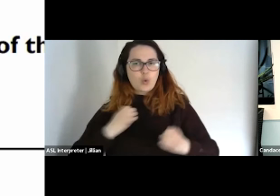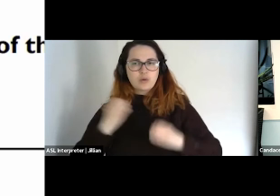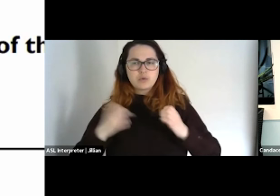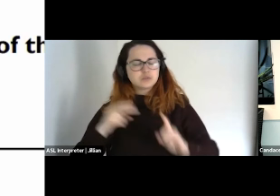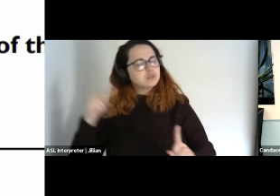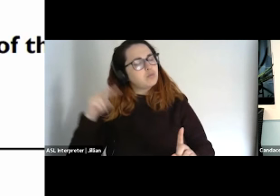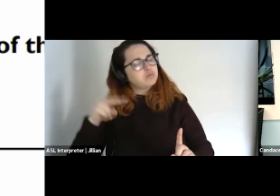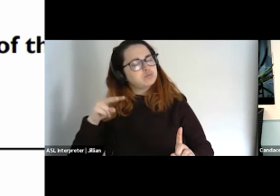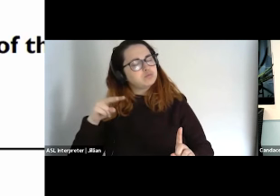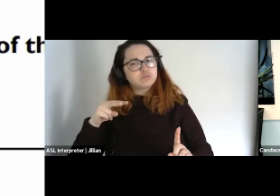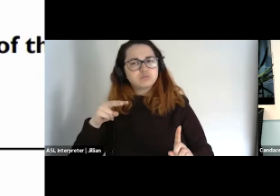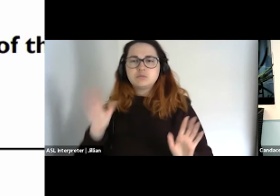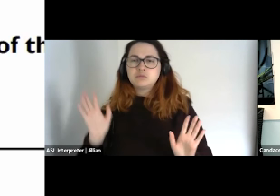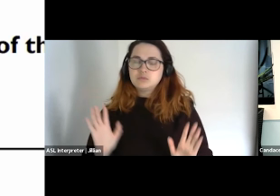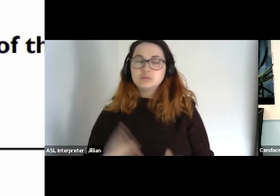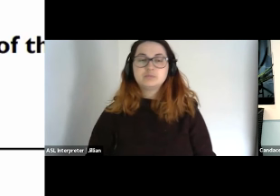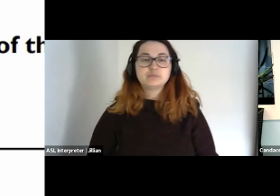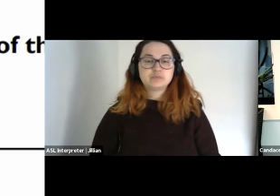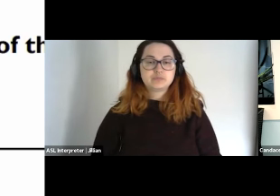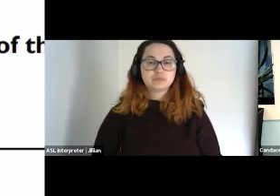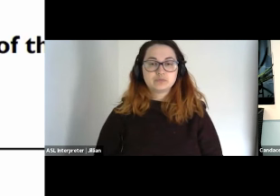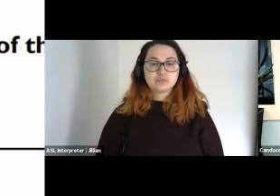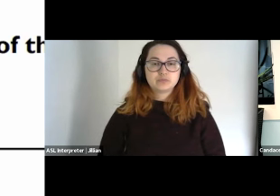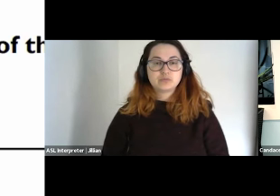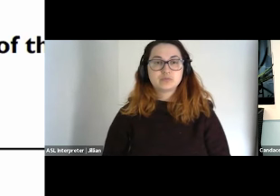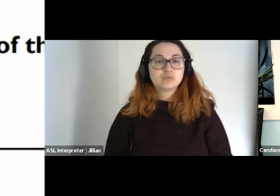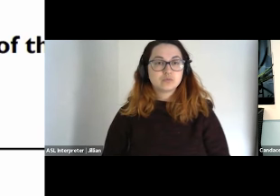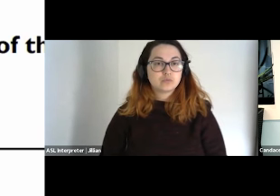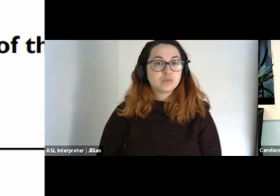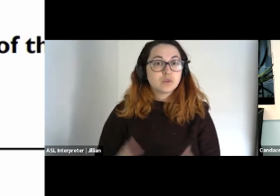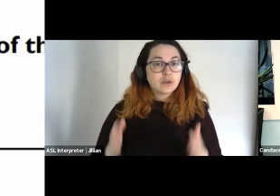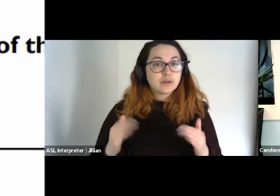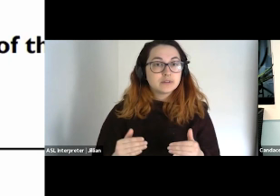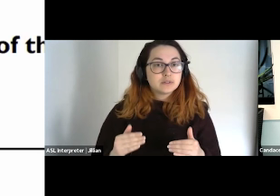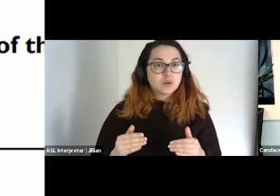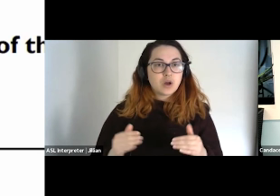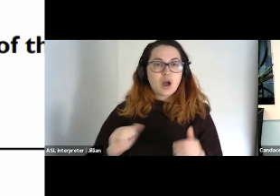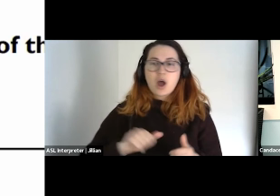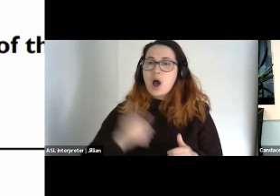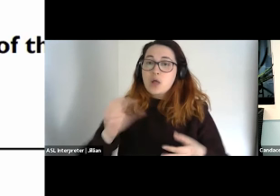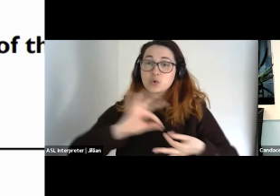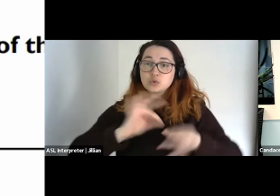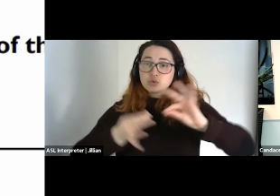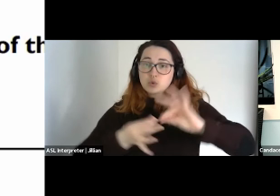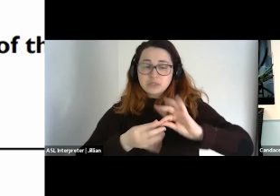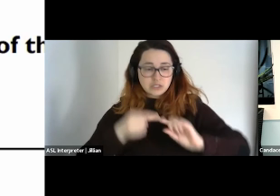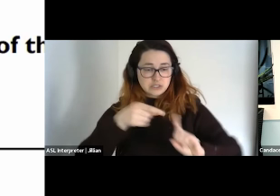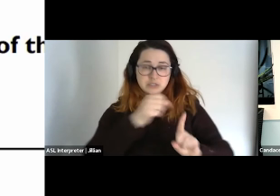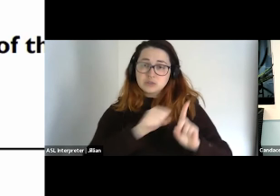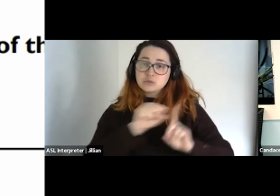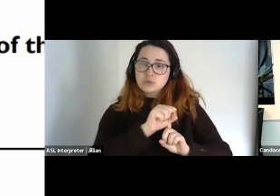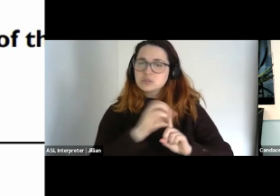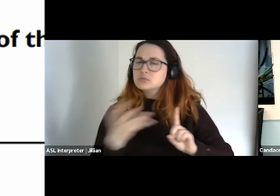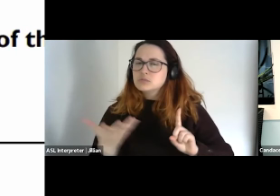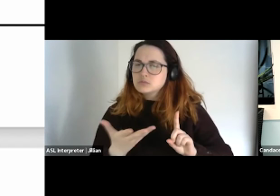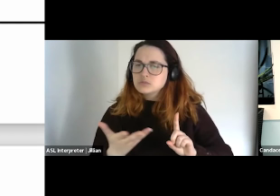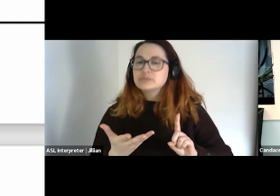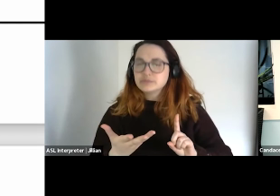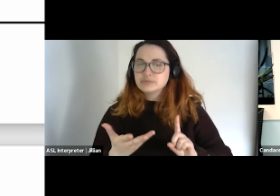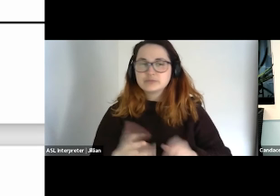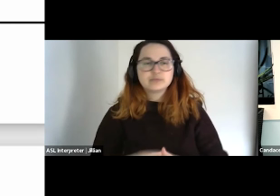of what happened? And we'll definitely get a chance to go through this. So it says here, the idea behind asking yourself these questions